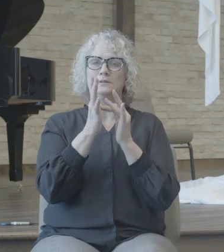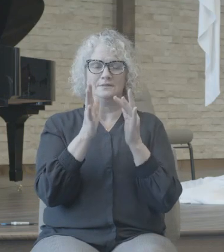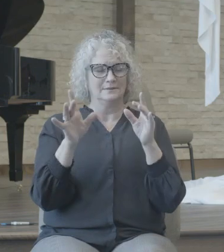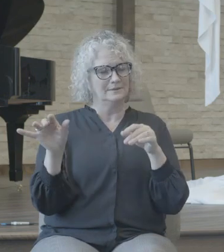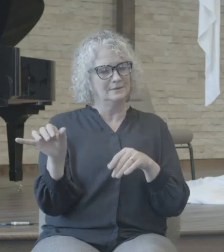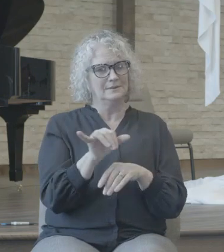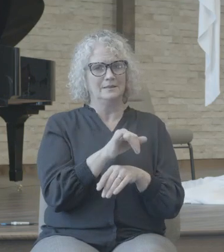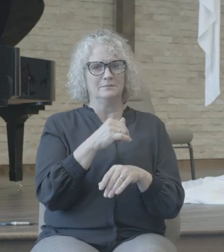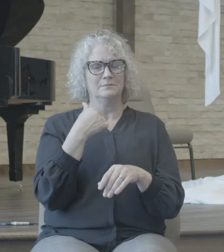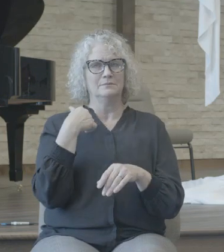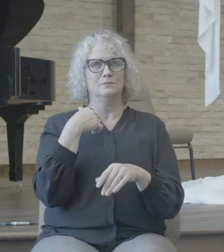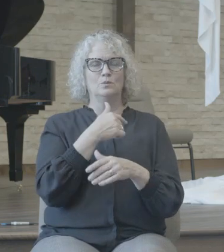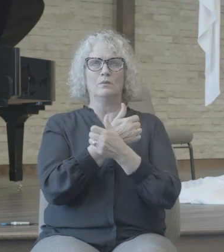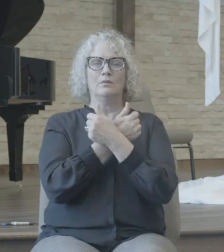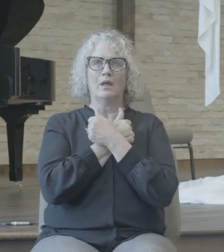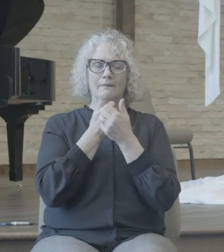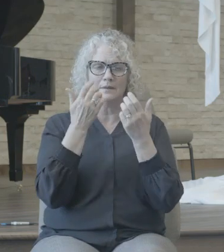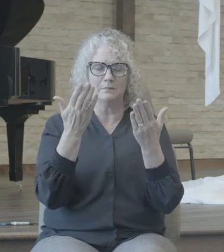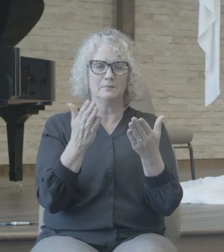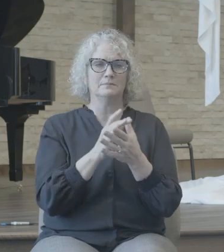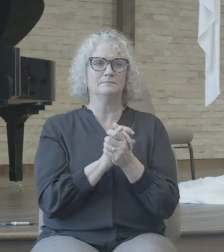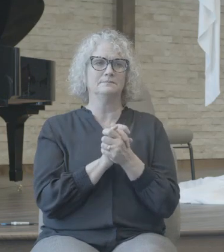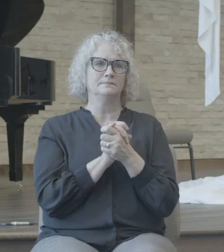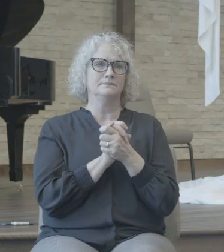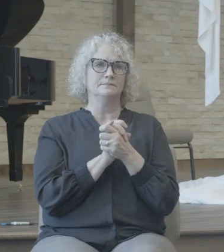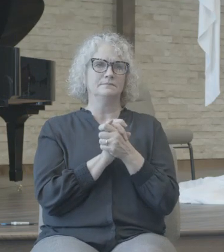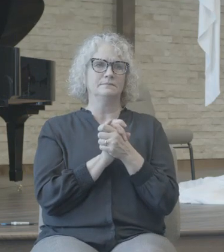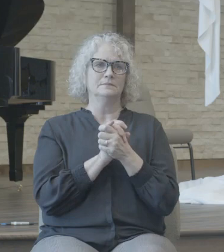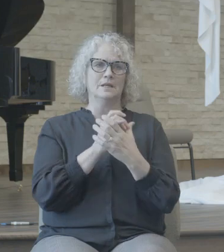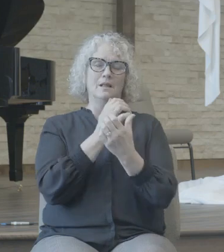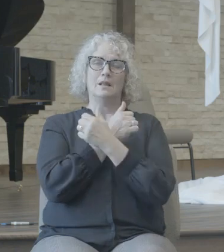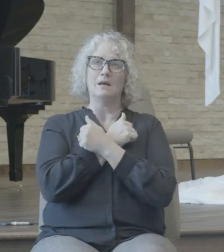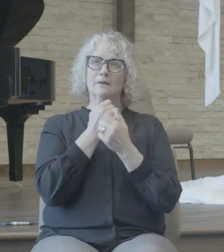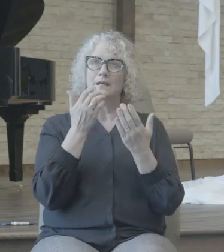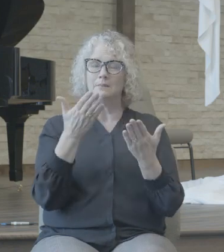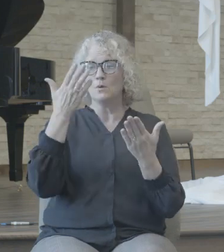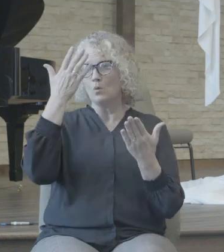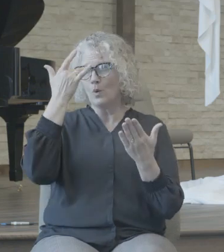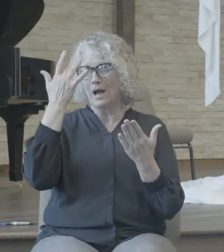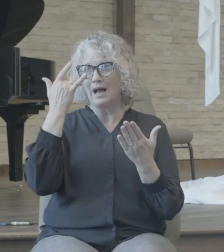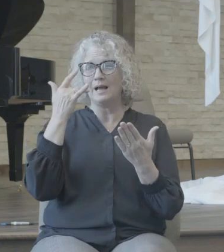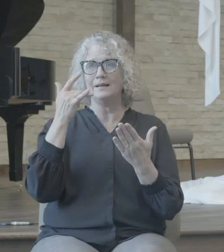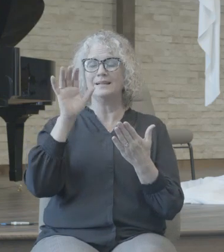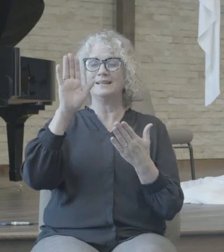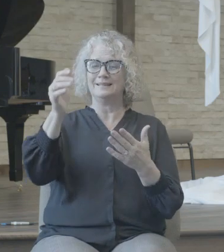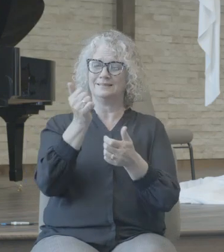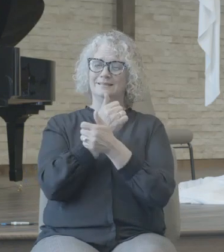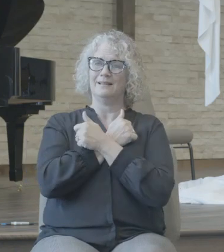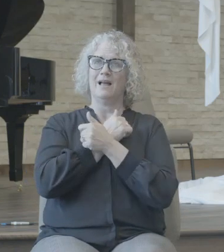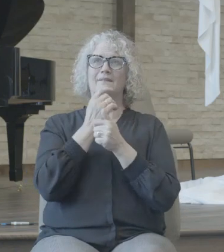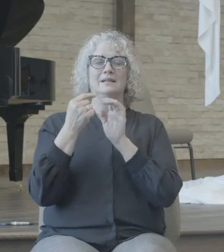We are to love Him. We are to love Him because of the love He has expressed to us.